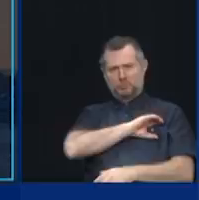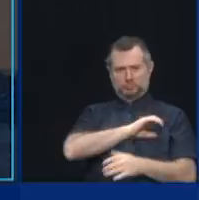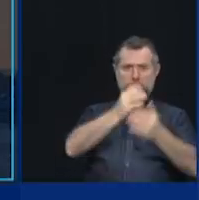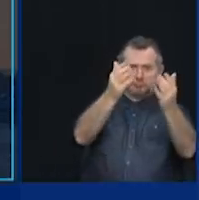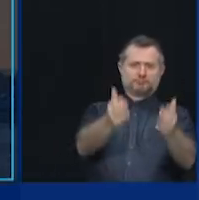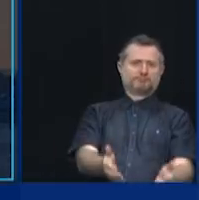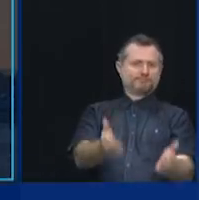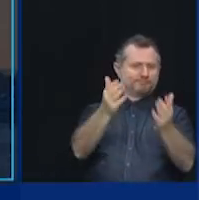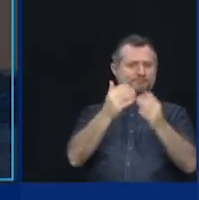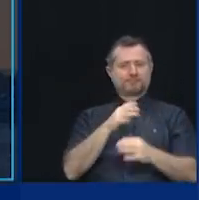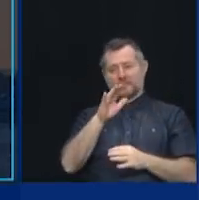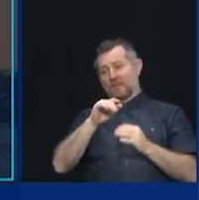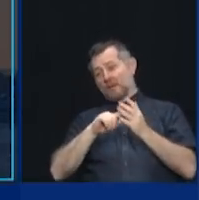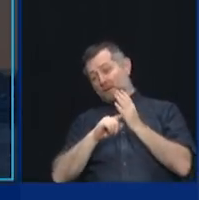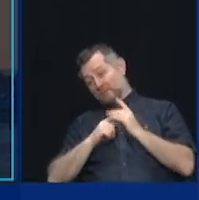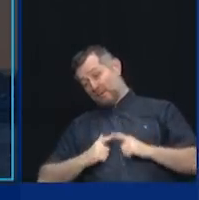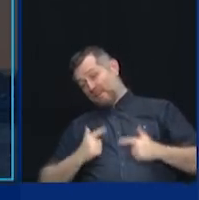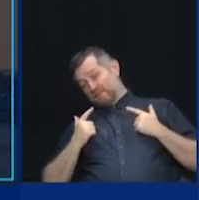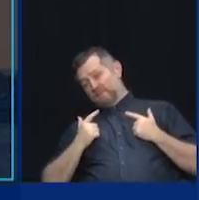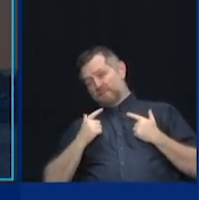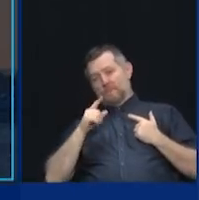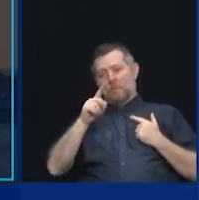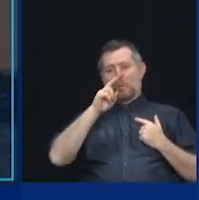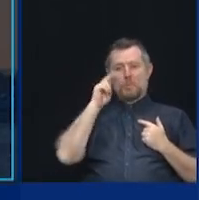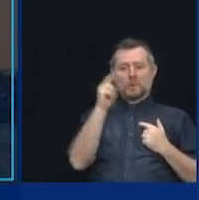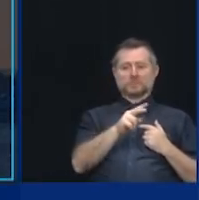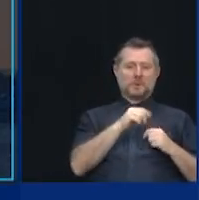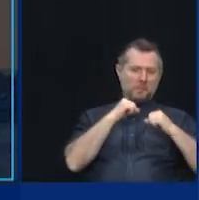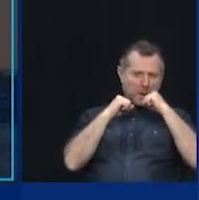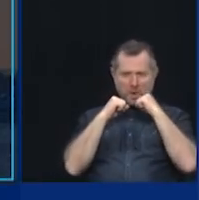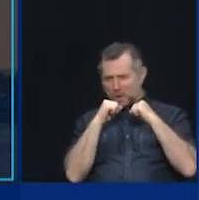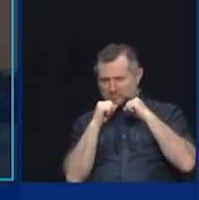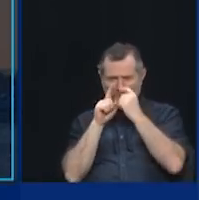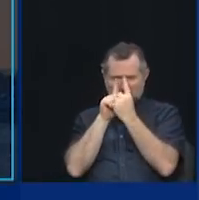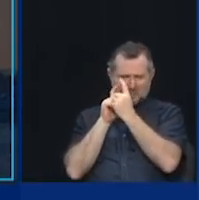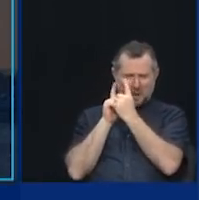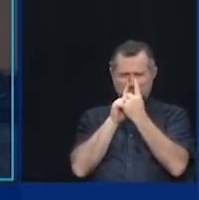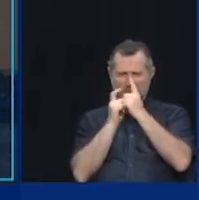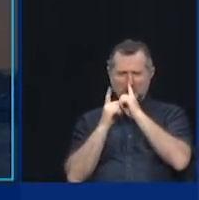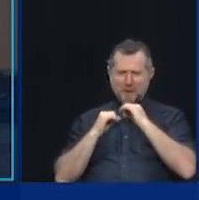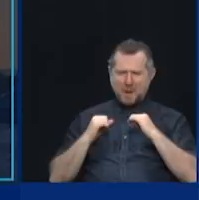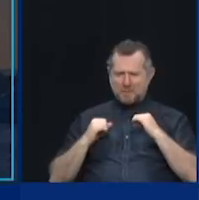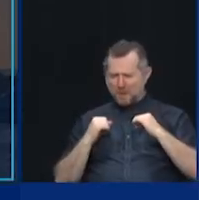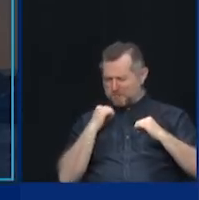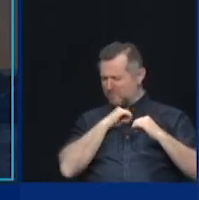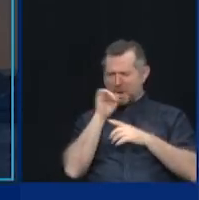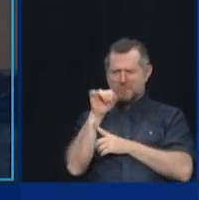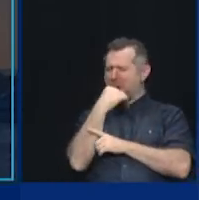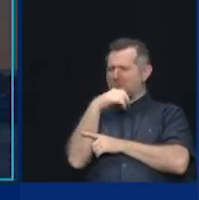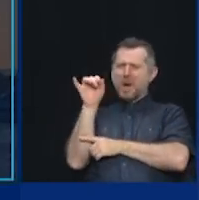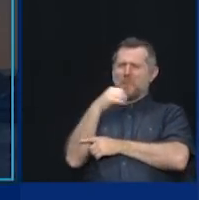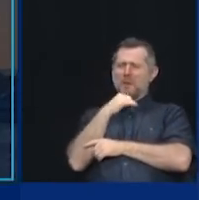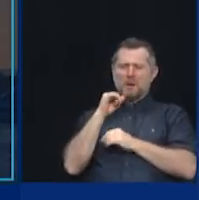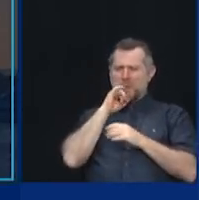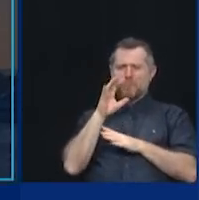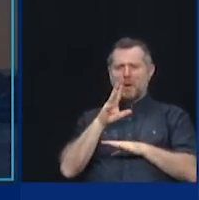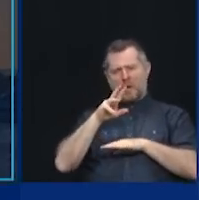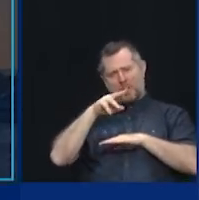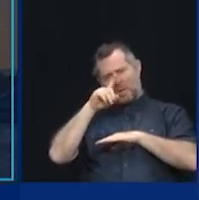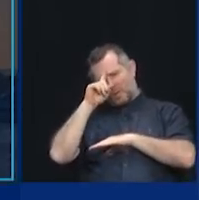you in life. You're watching a boxing match and the guy gets knocked down and the crowd all leans forward.